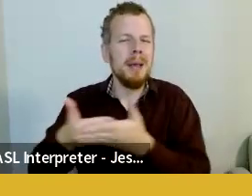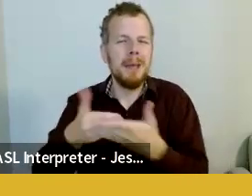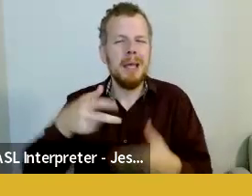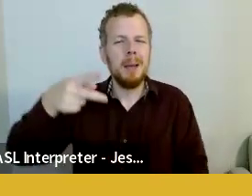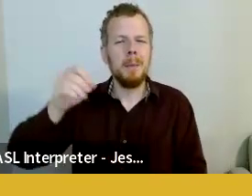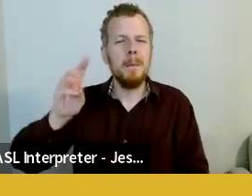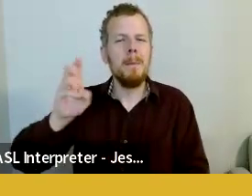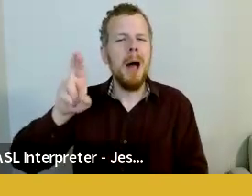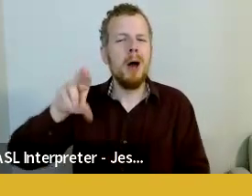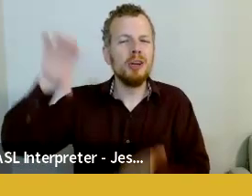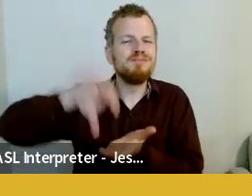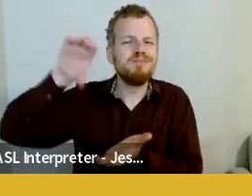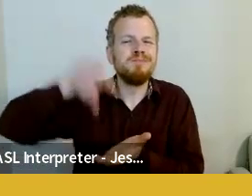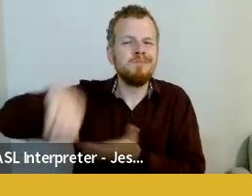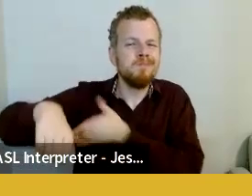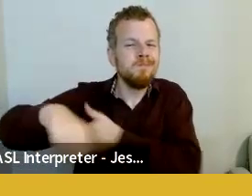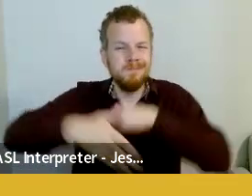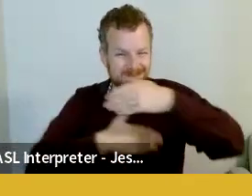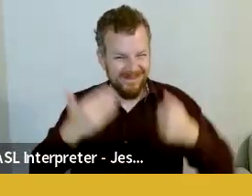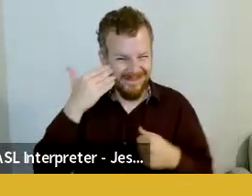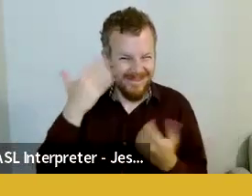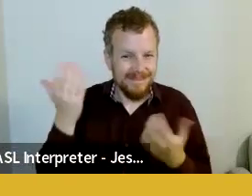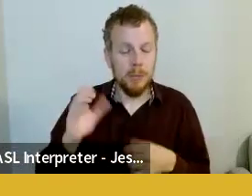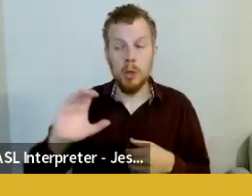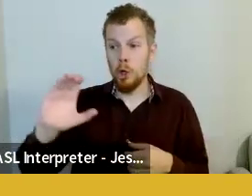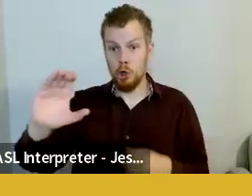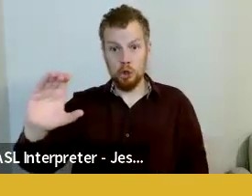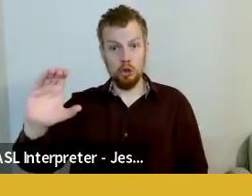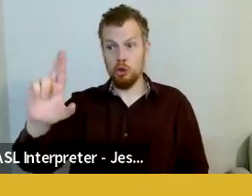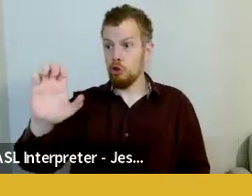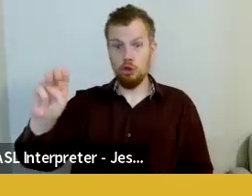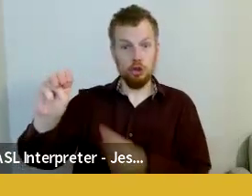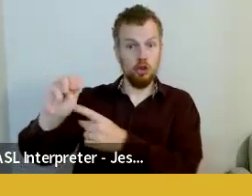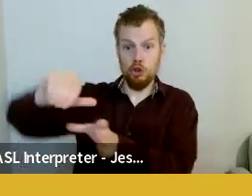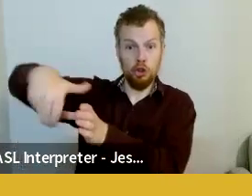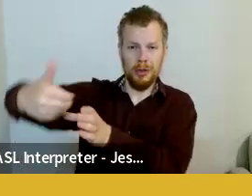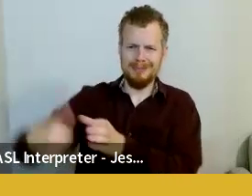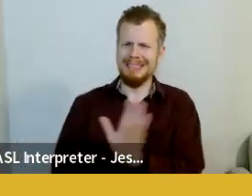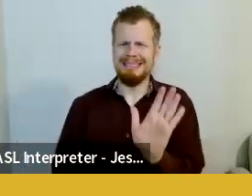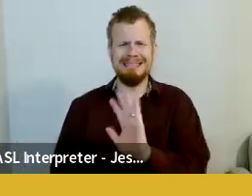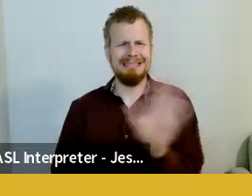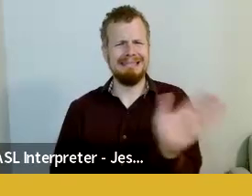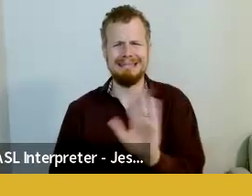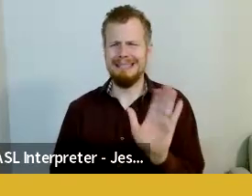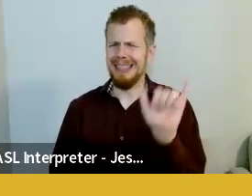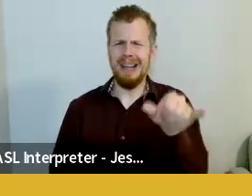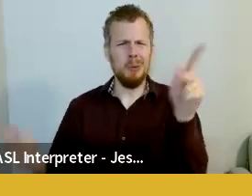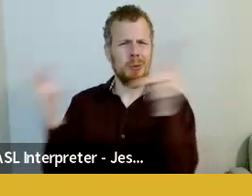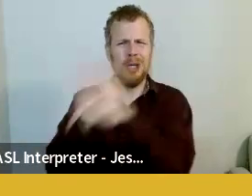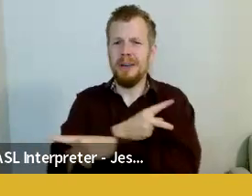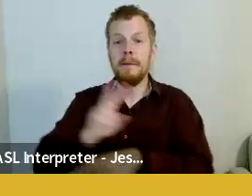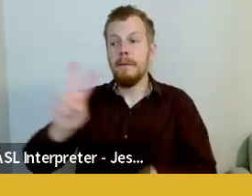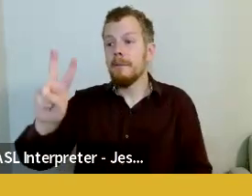clean and dry, but creams can make it worse. So you don't want to put any Vaseline or lotion on